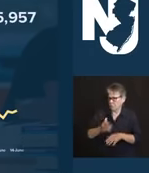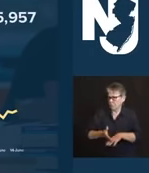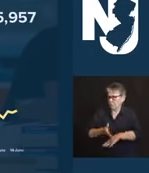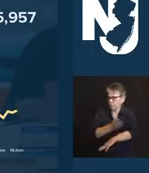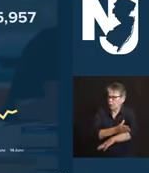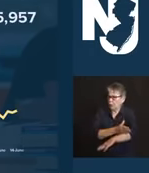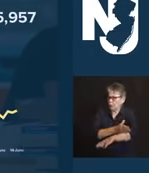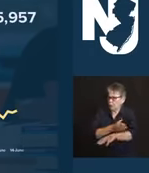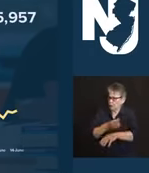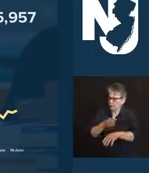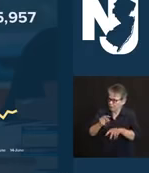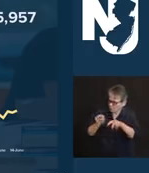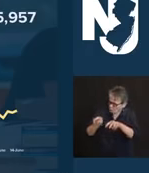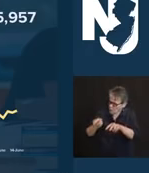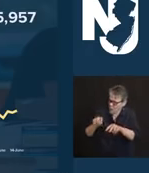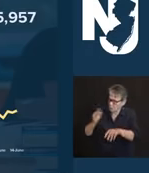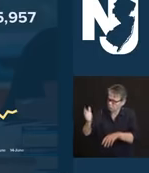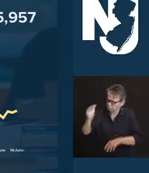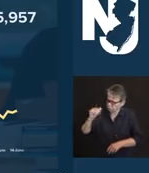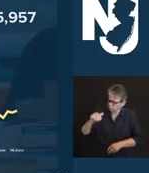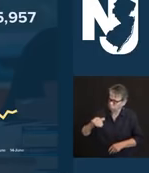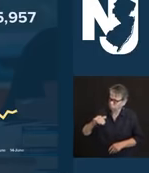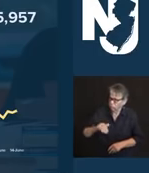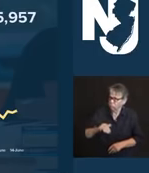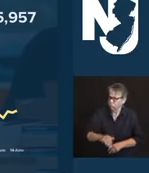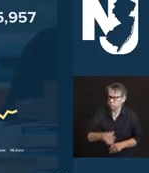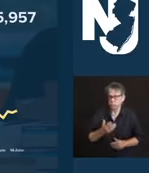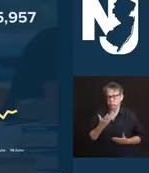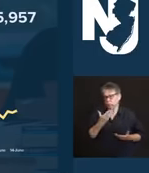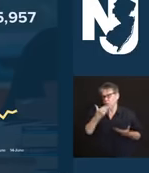residents to COVID-19 related causes,